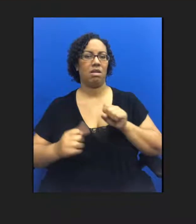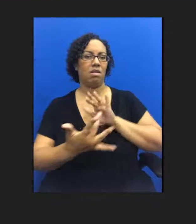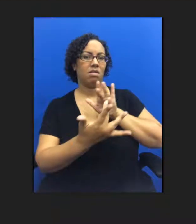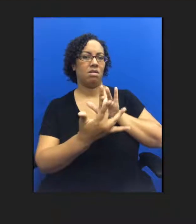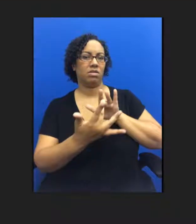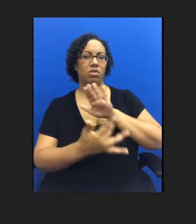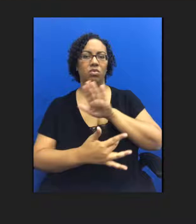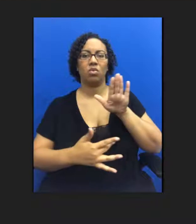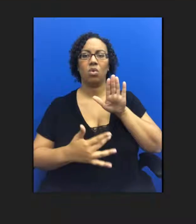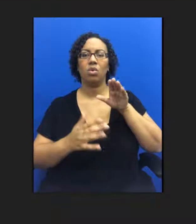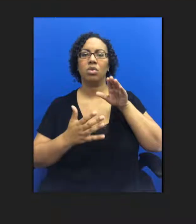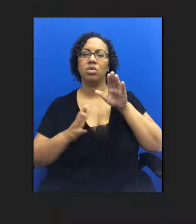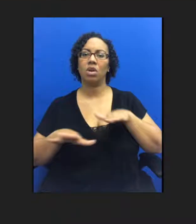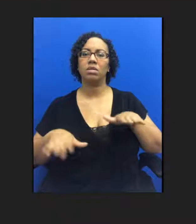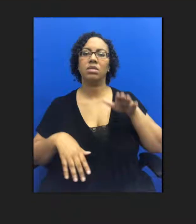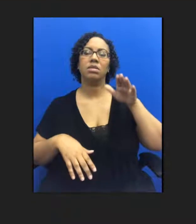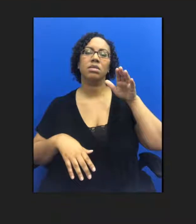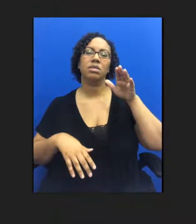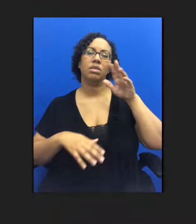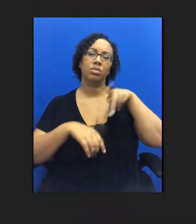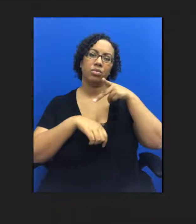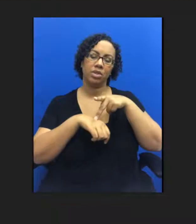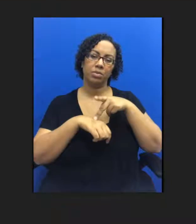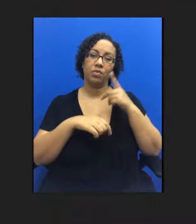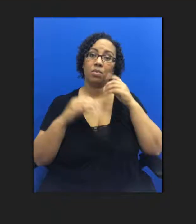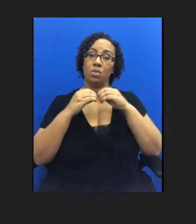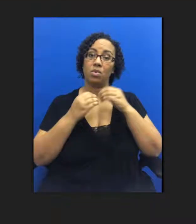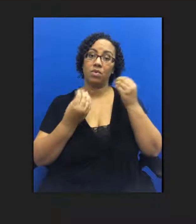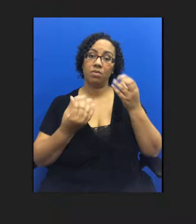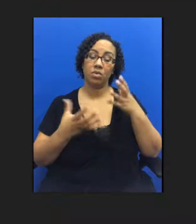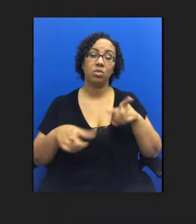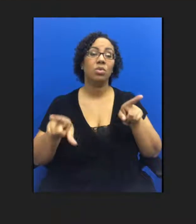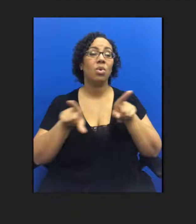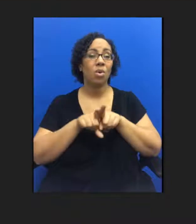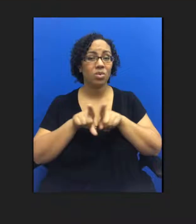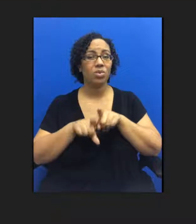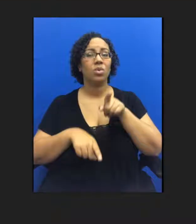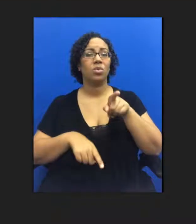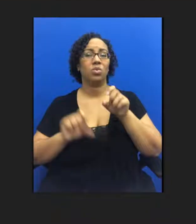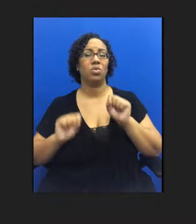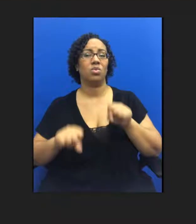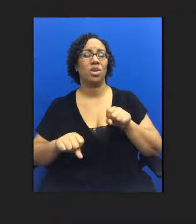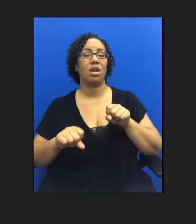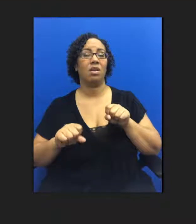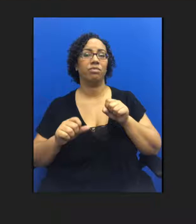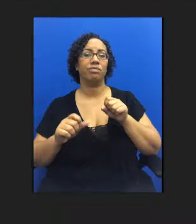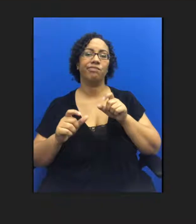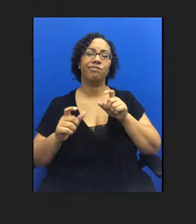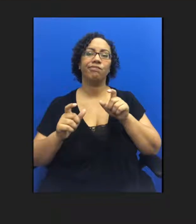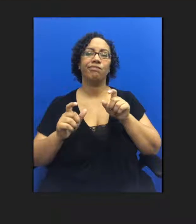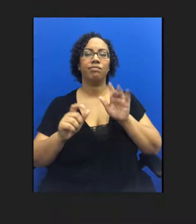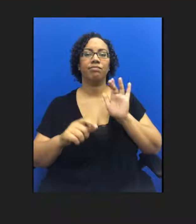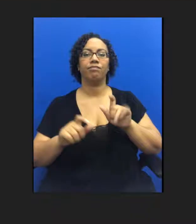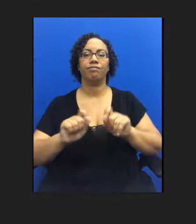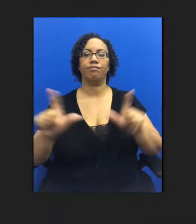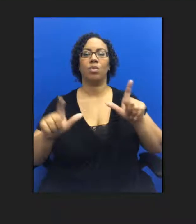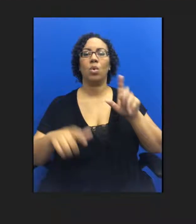to which day of the week, that can be discovered by contacting your child's principal for further information.